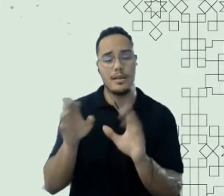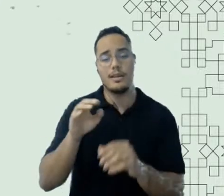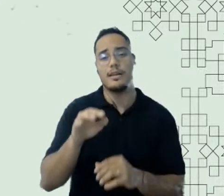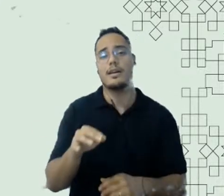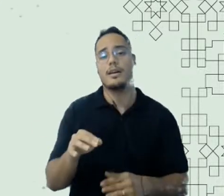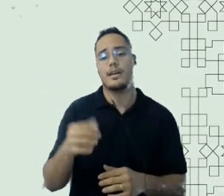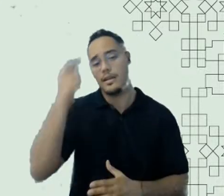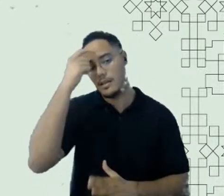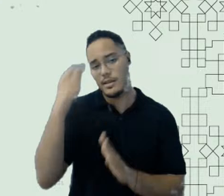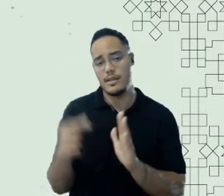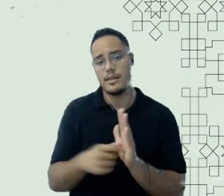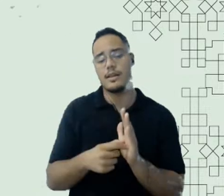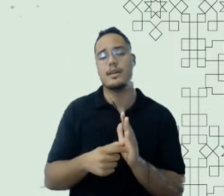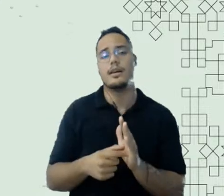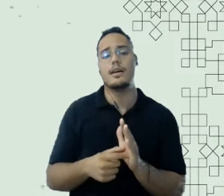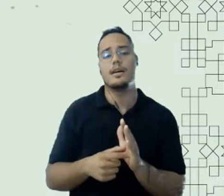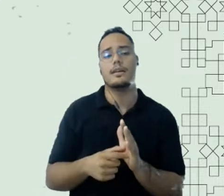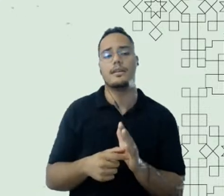system. If the